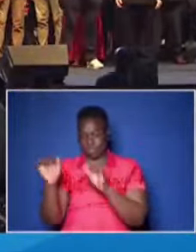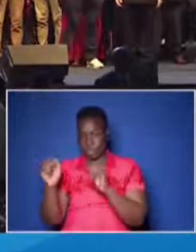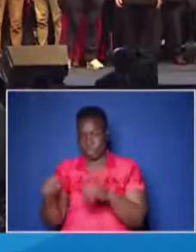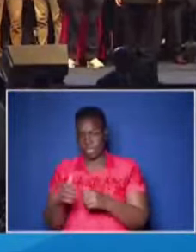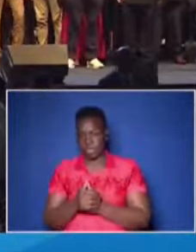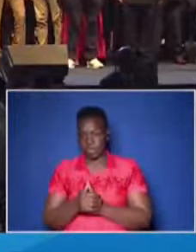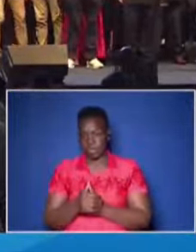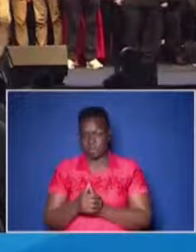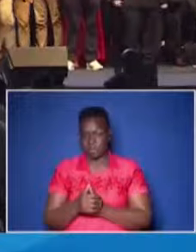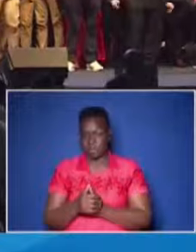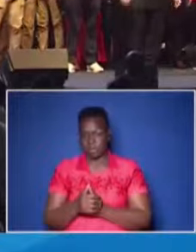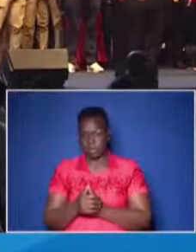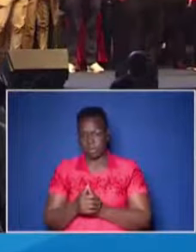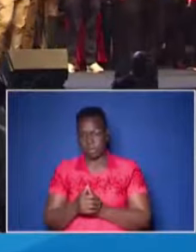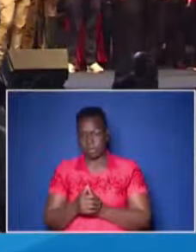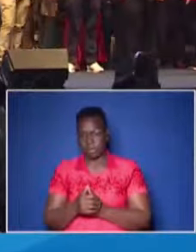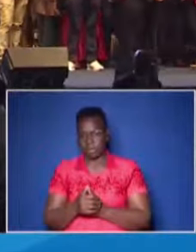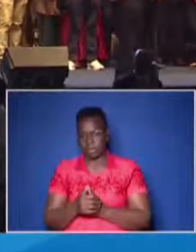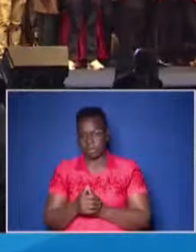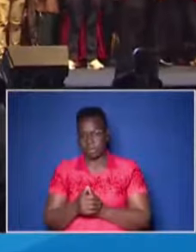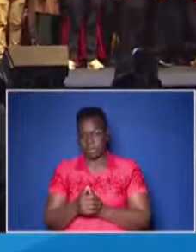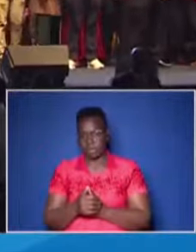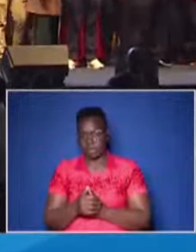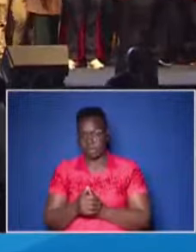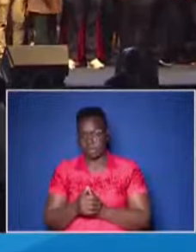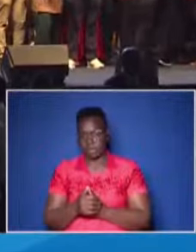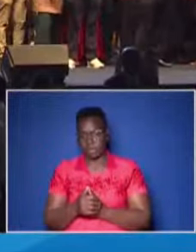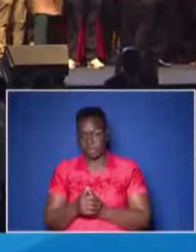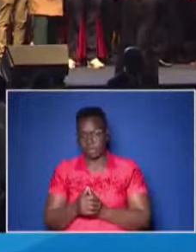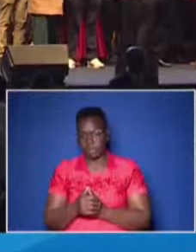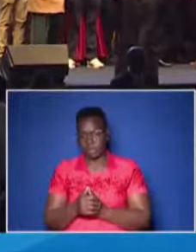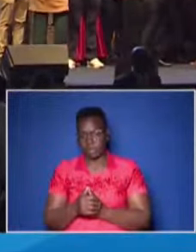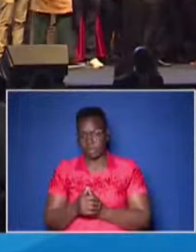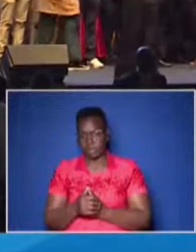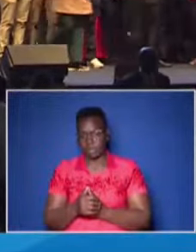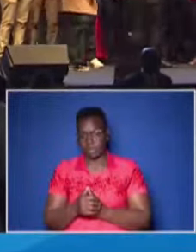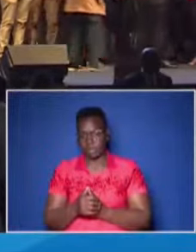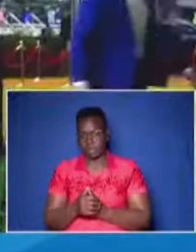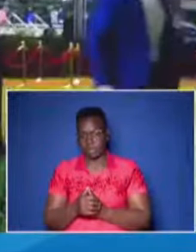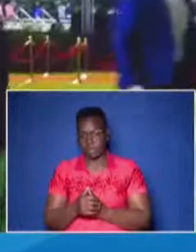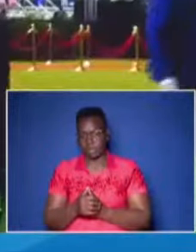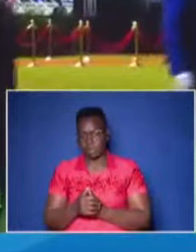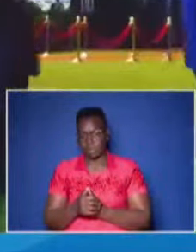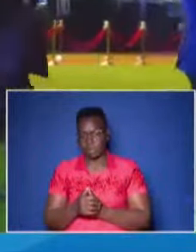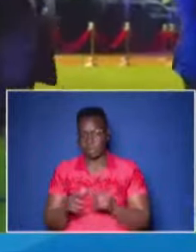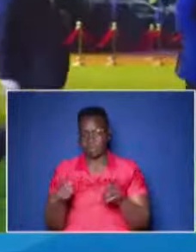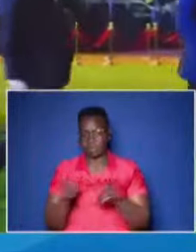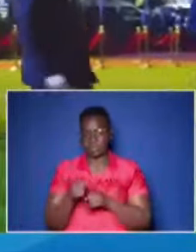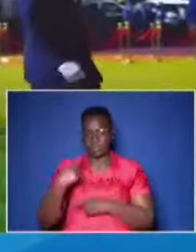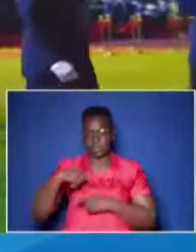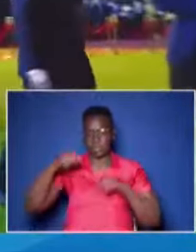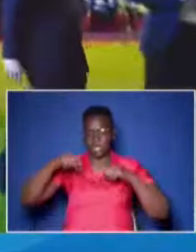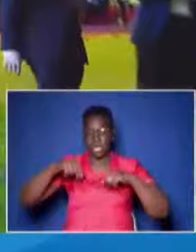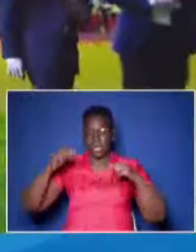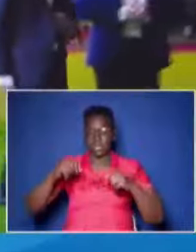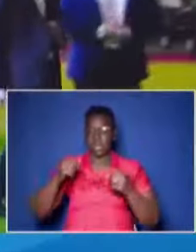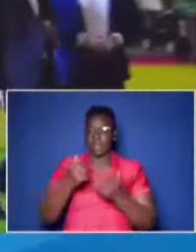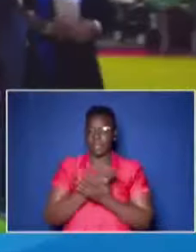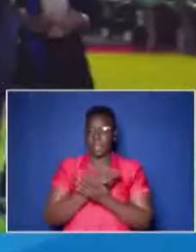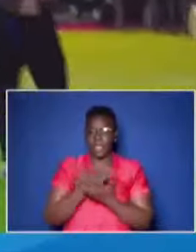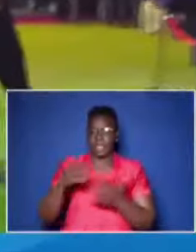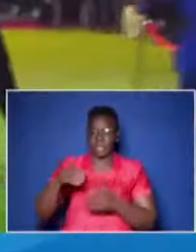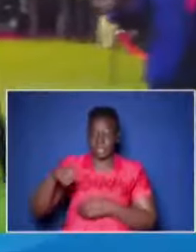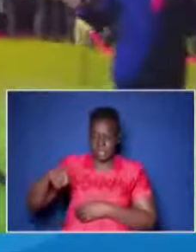seed swn will be multiplied lift your hands and pray in the Holy